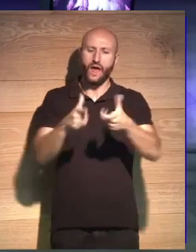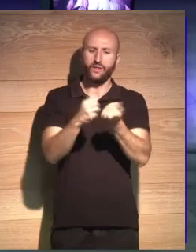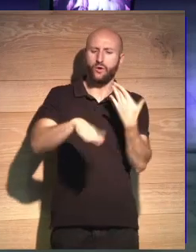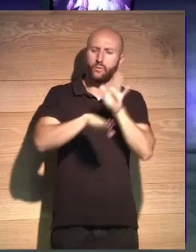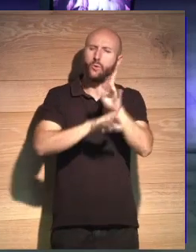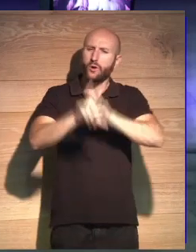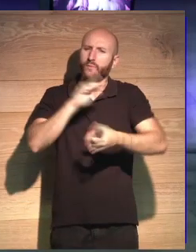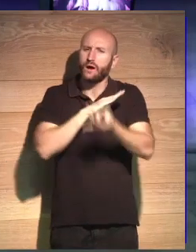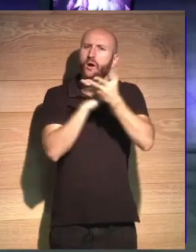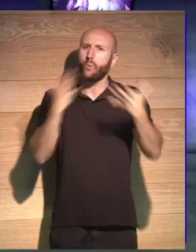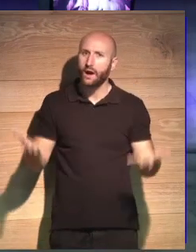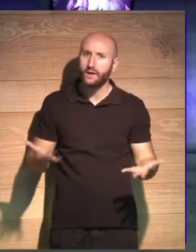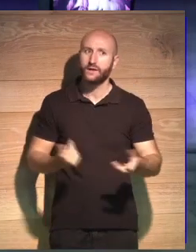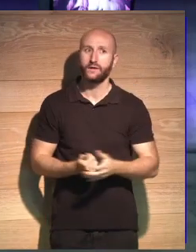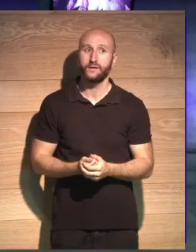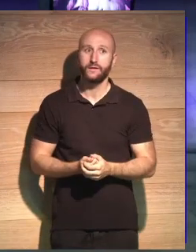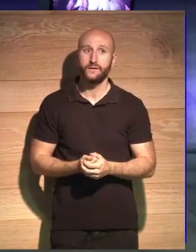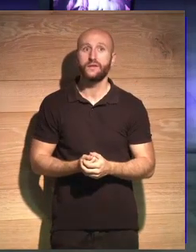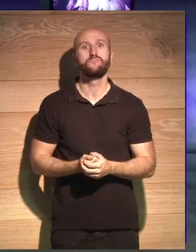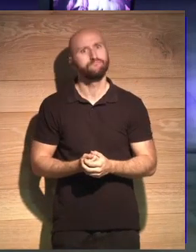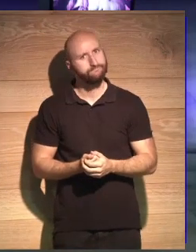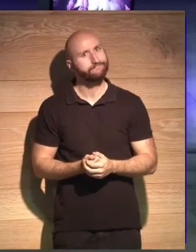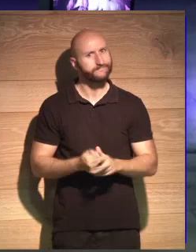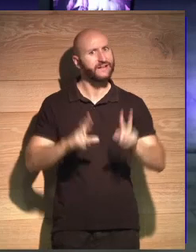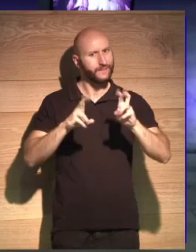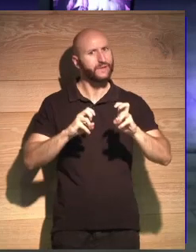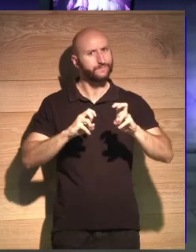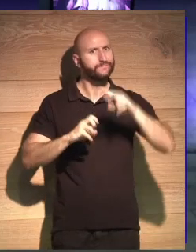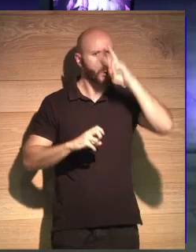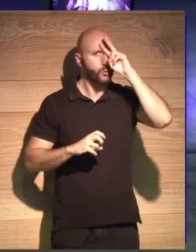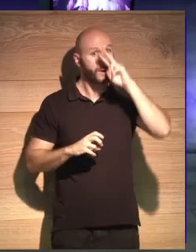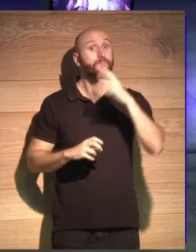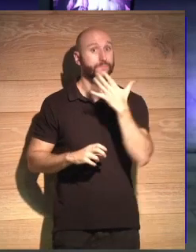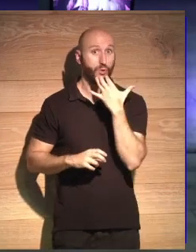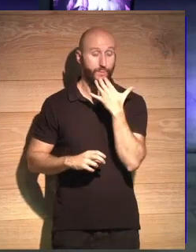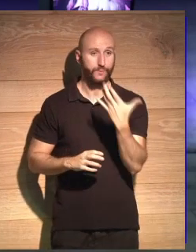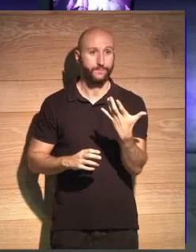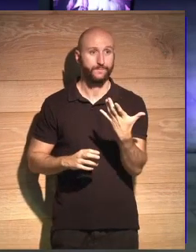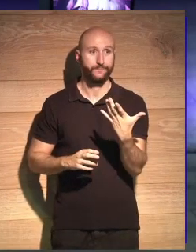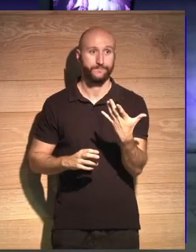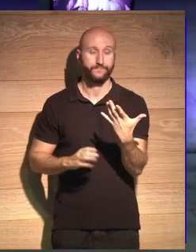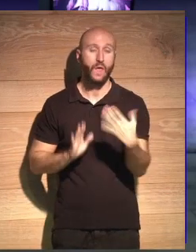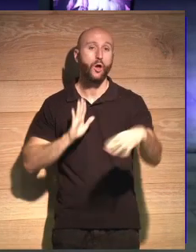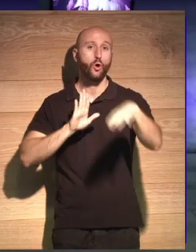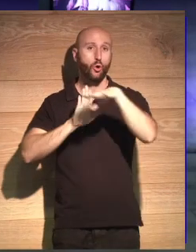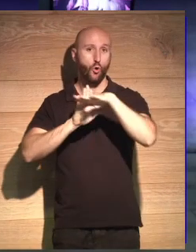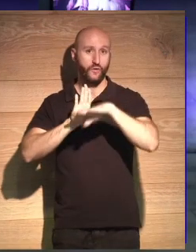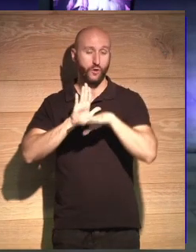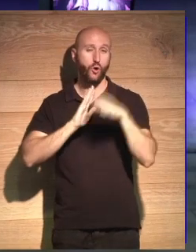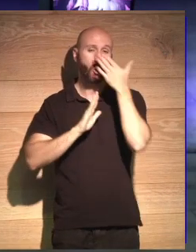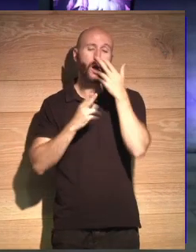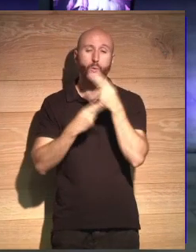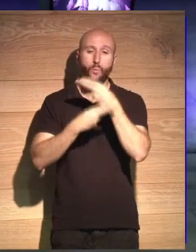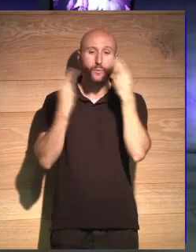ideas. What problems will I encounter when I try to bring a video game to the classroom? I think there are some aspects that are very